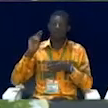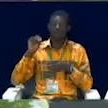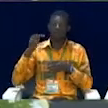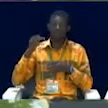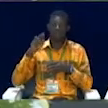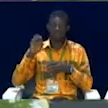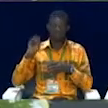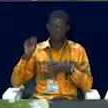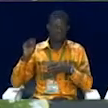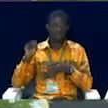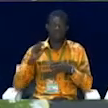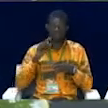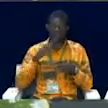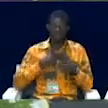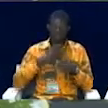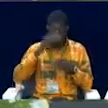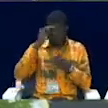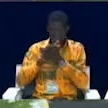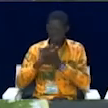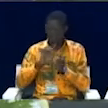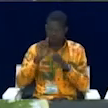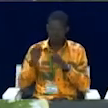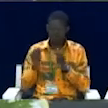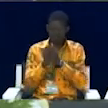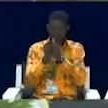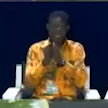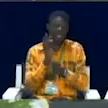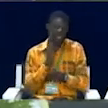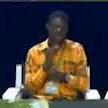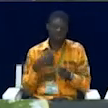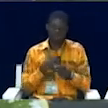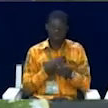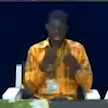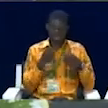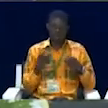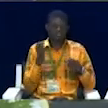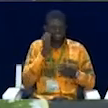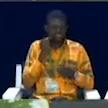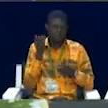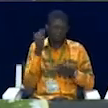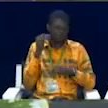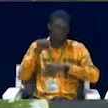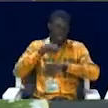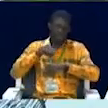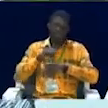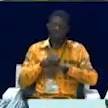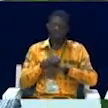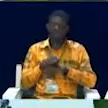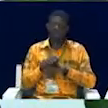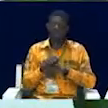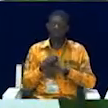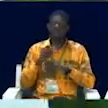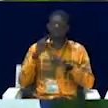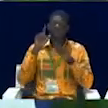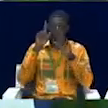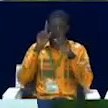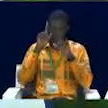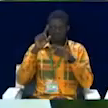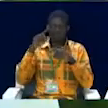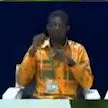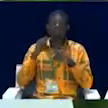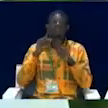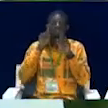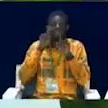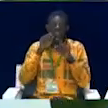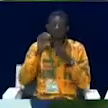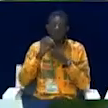my husband said, you have to go there with her. We came here, she was anointed. The test too was anointed.